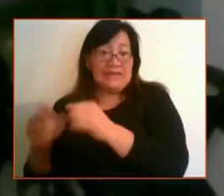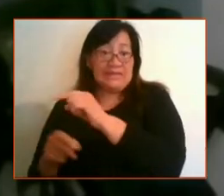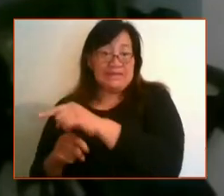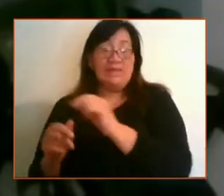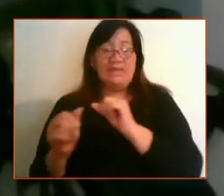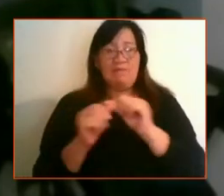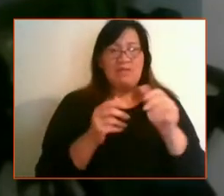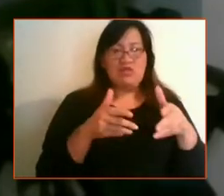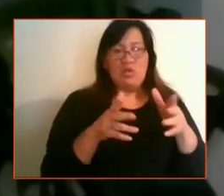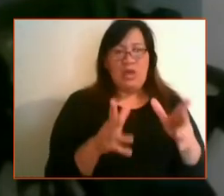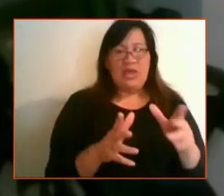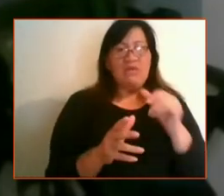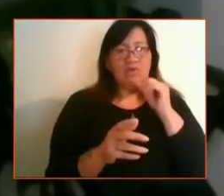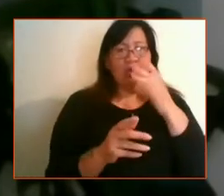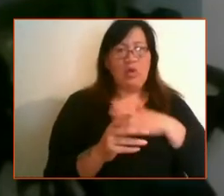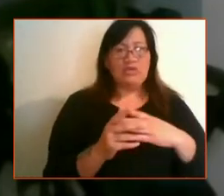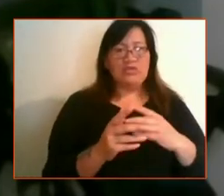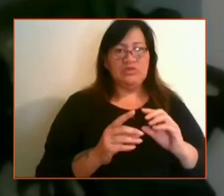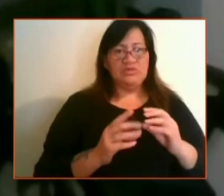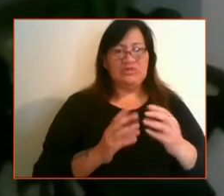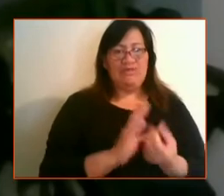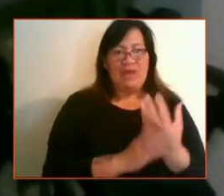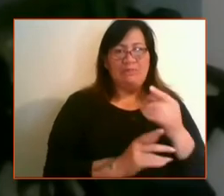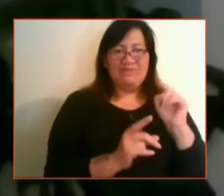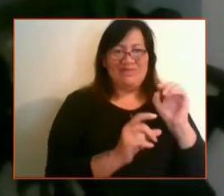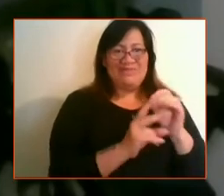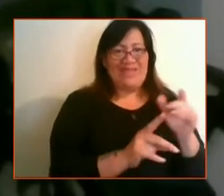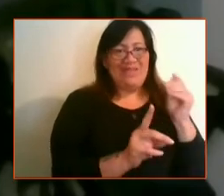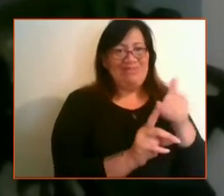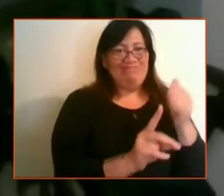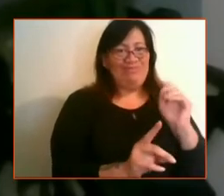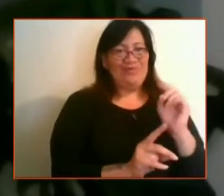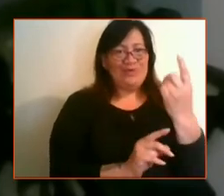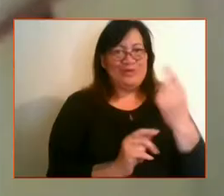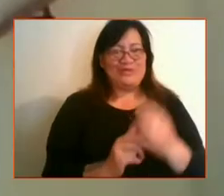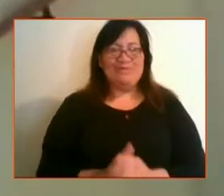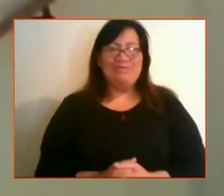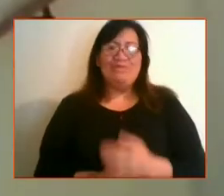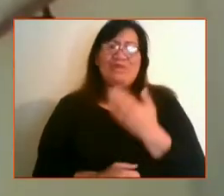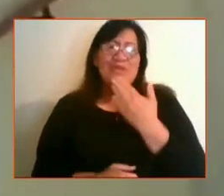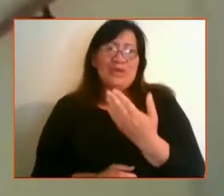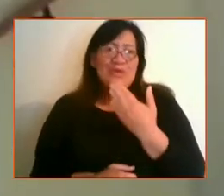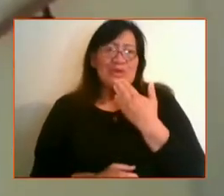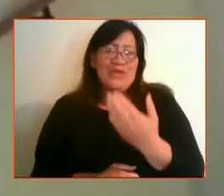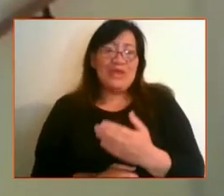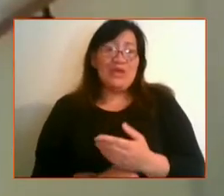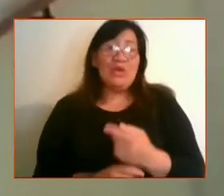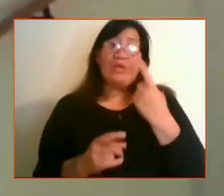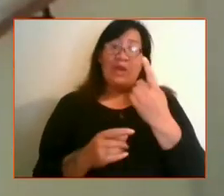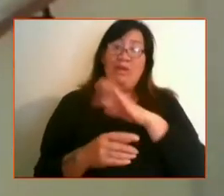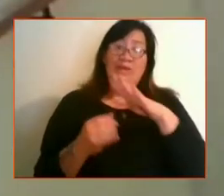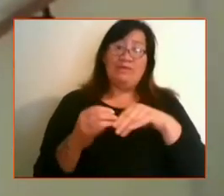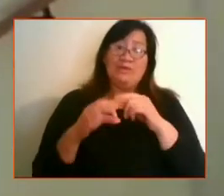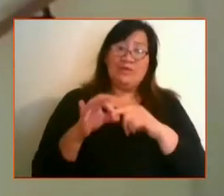about developing that to begin with. Thank you for that. This is a question to you all. What